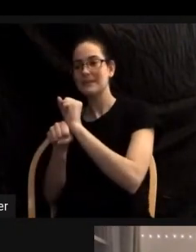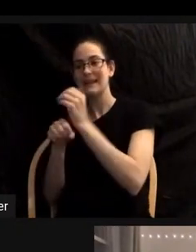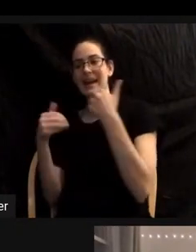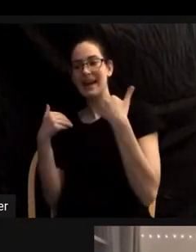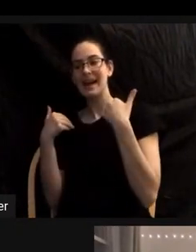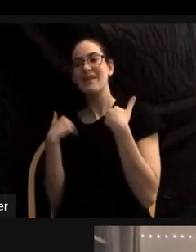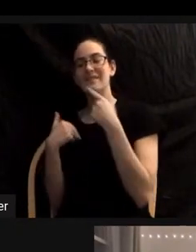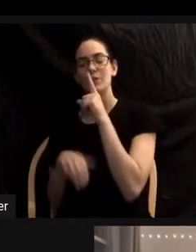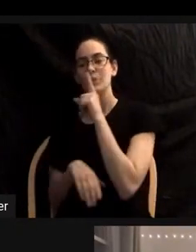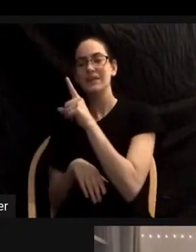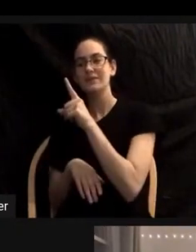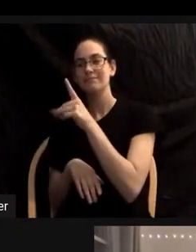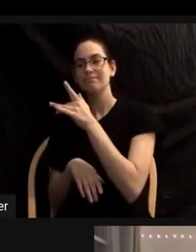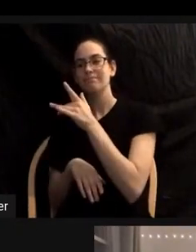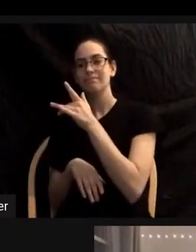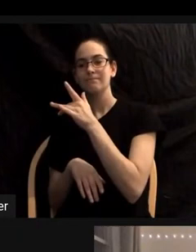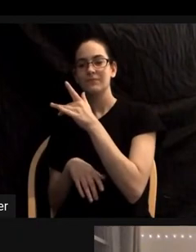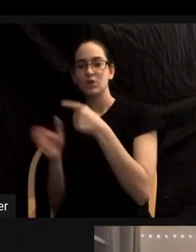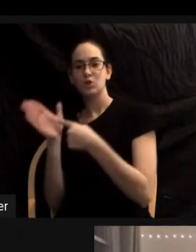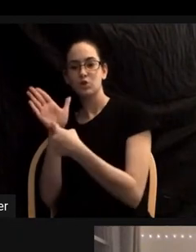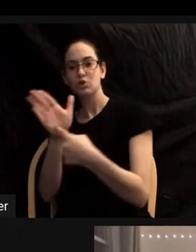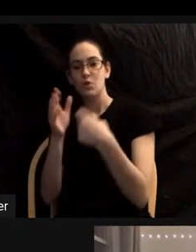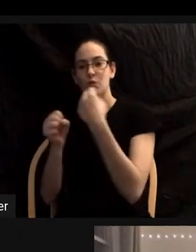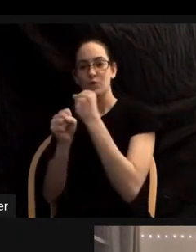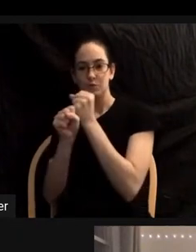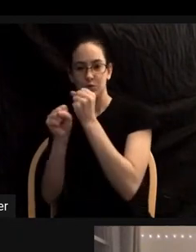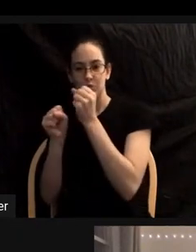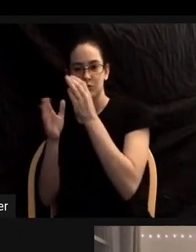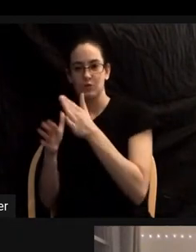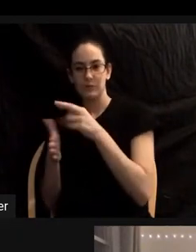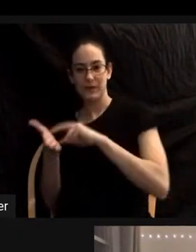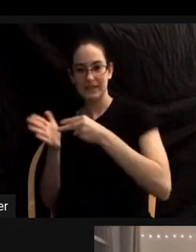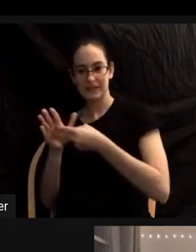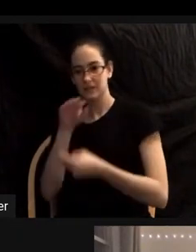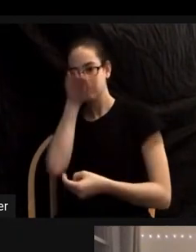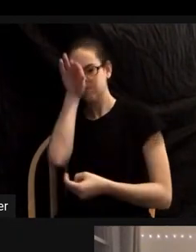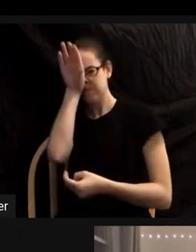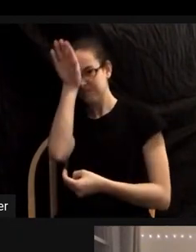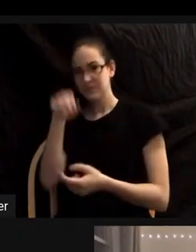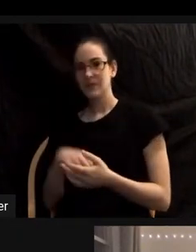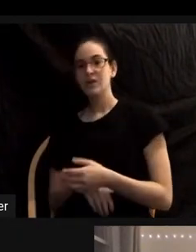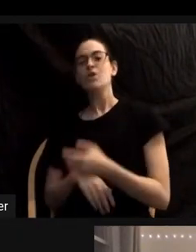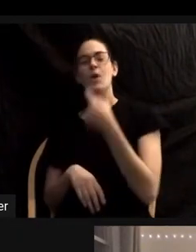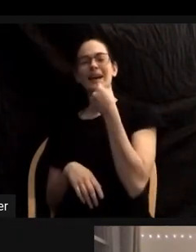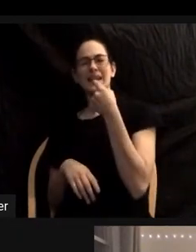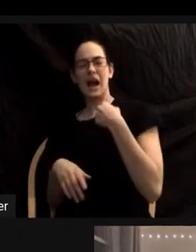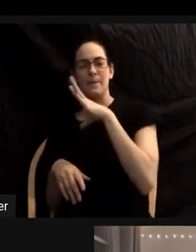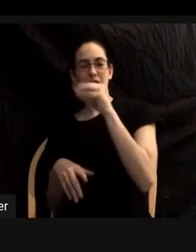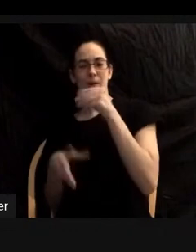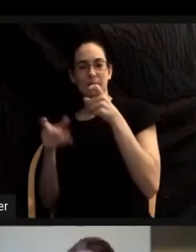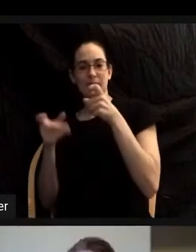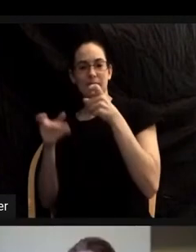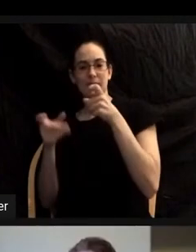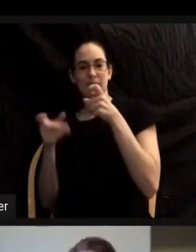upon what being a producer is. And, you know, in my intro, I said I'm a company manager because I don't think a lot of people